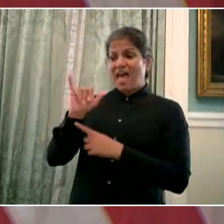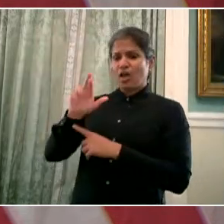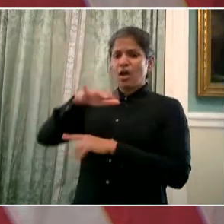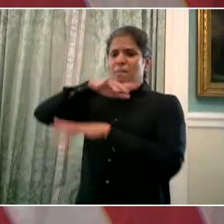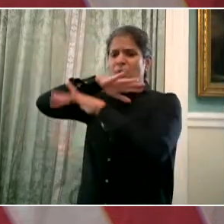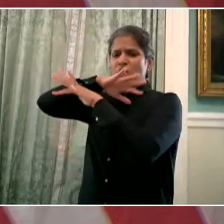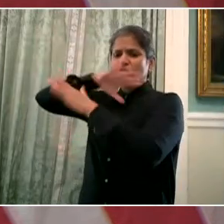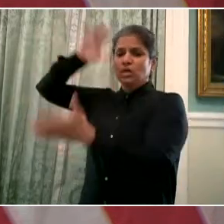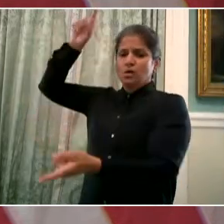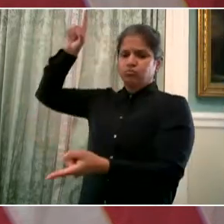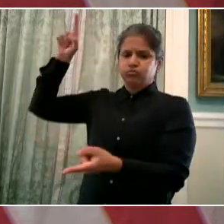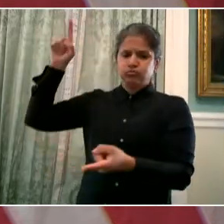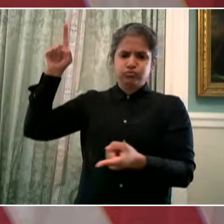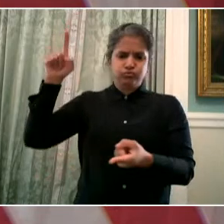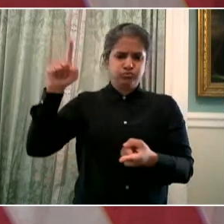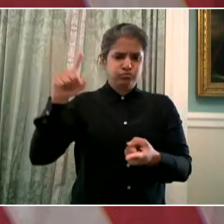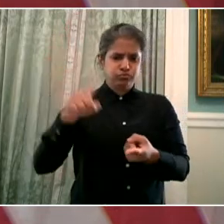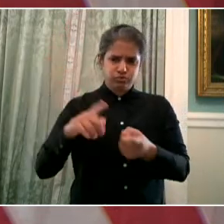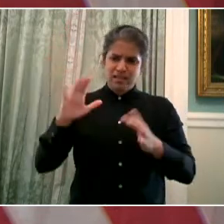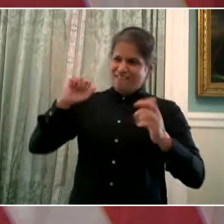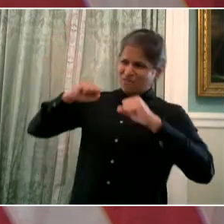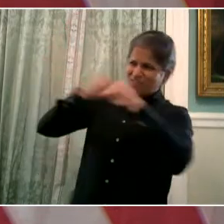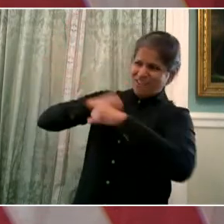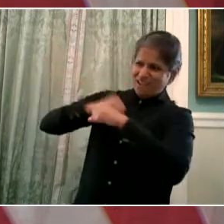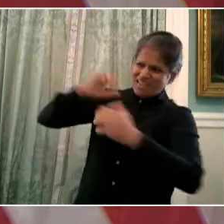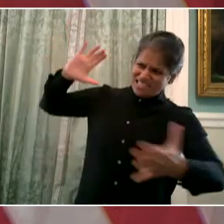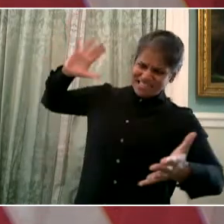We're cracking down on unlawful idling to reduce air